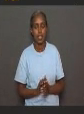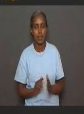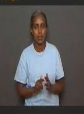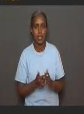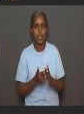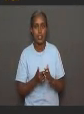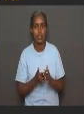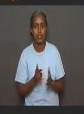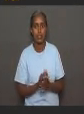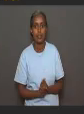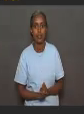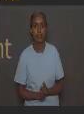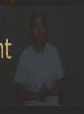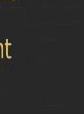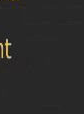Begin.